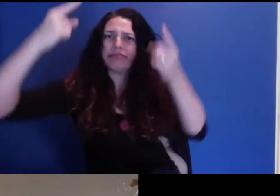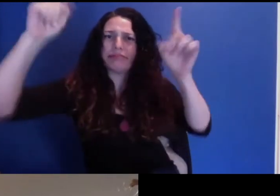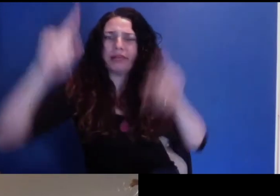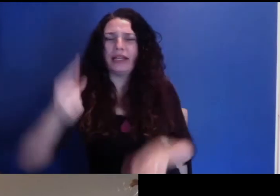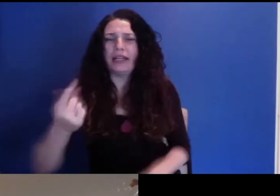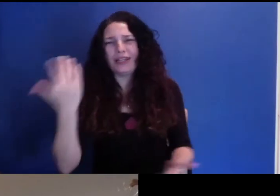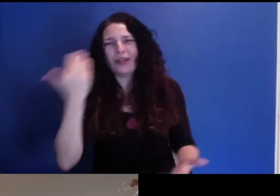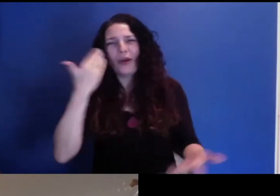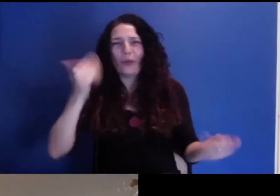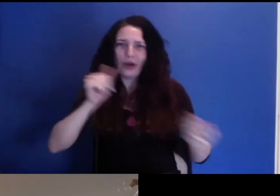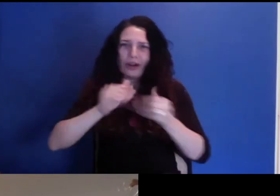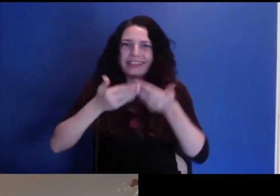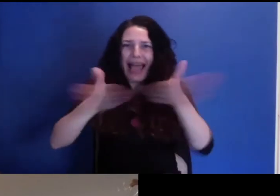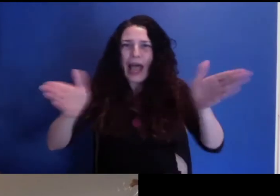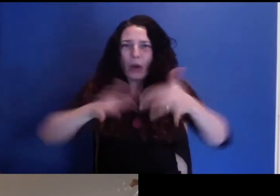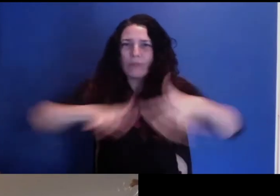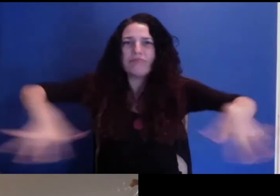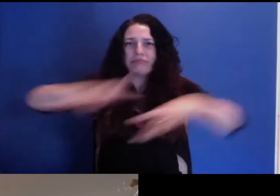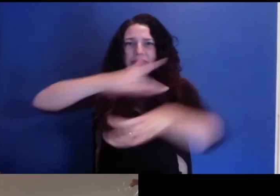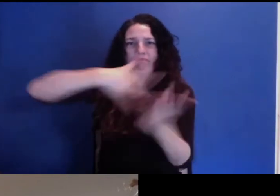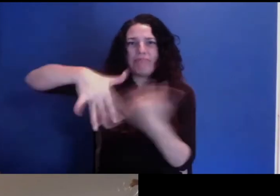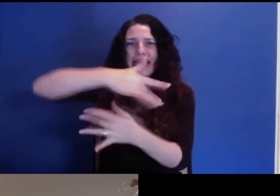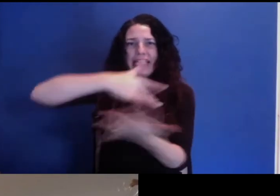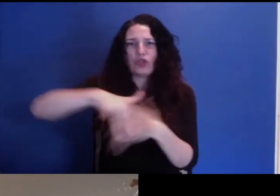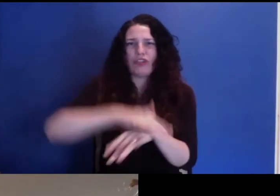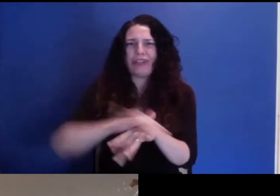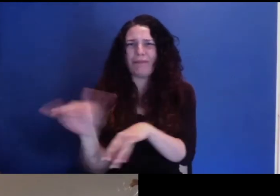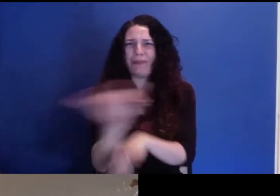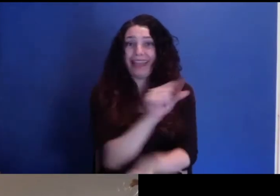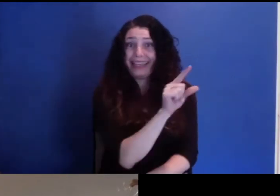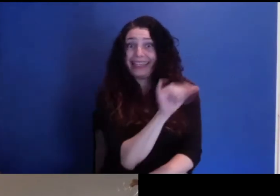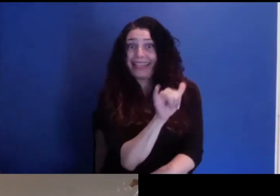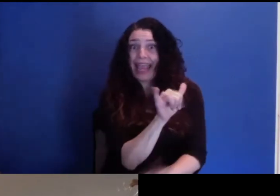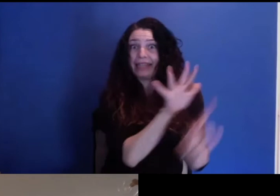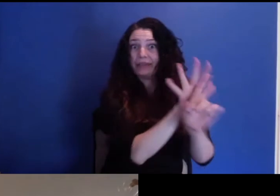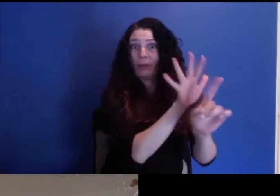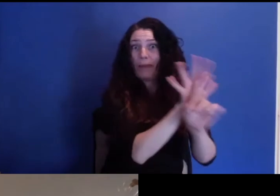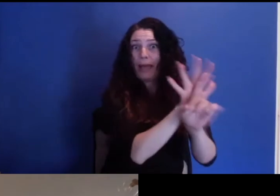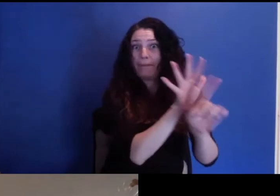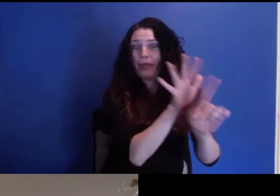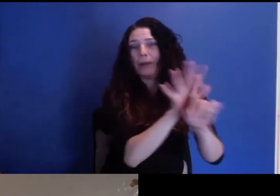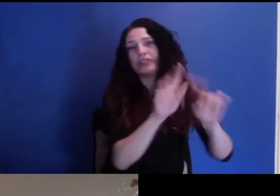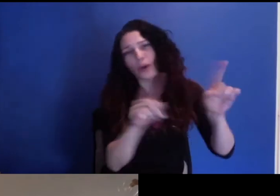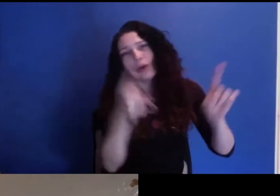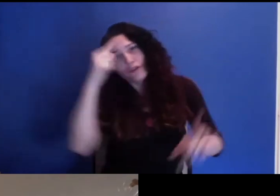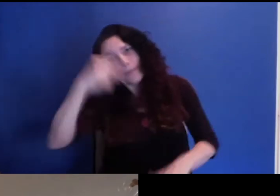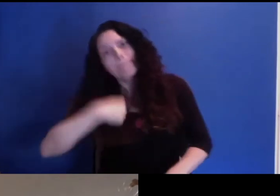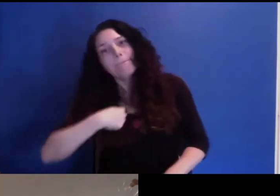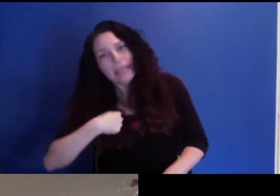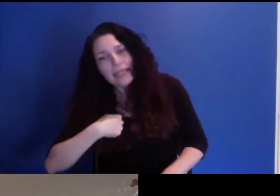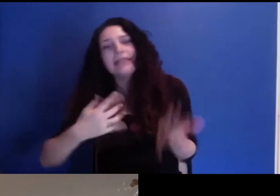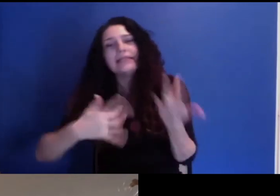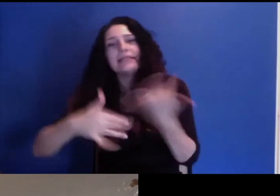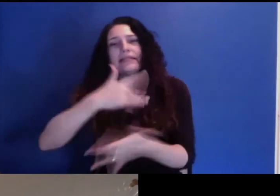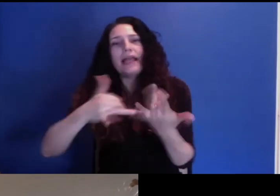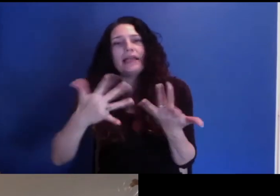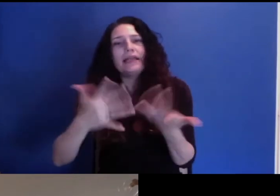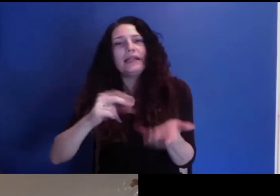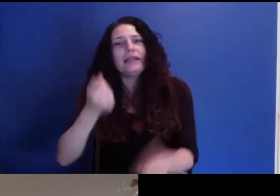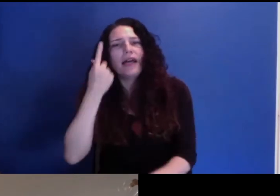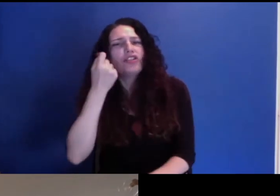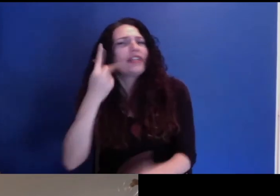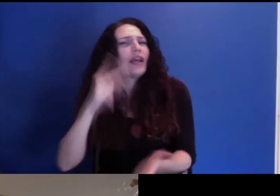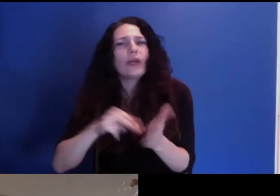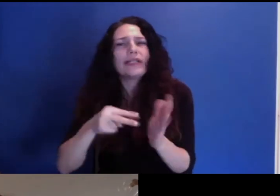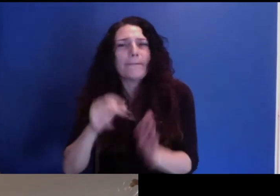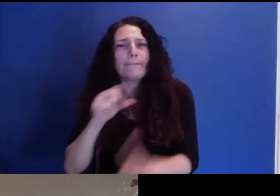that being gay has. So to me, it was society understood what being gay was. There was reference points for it. There